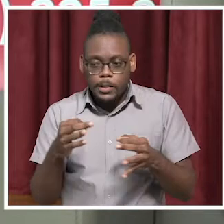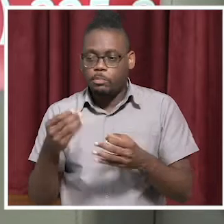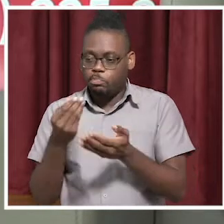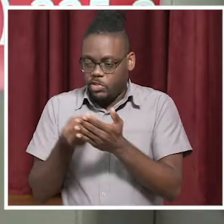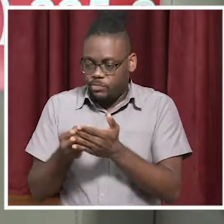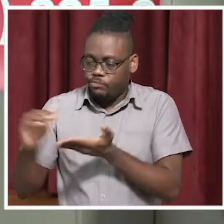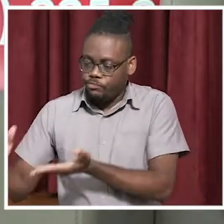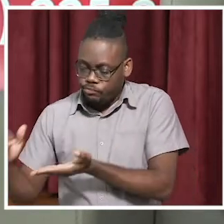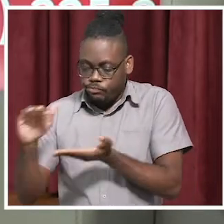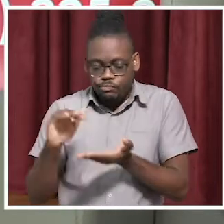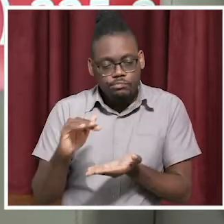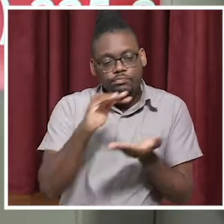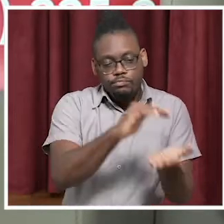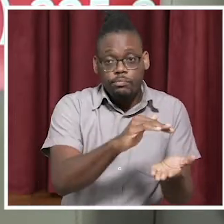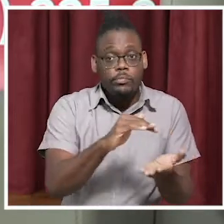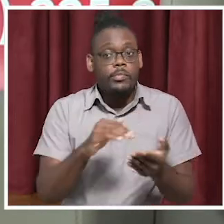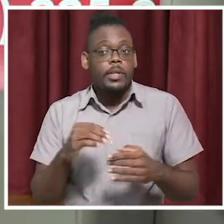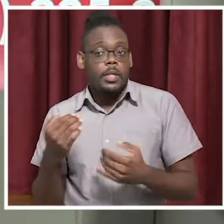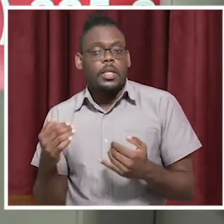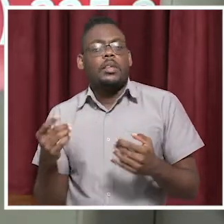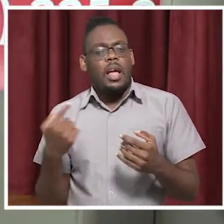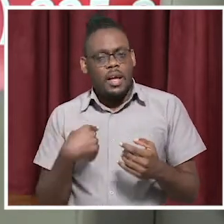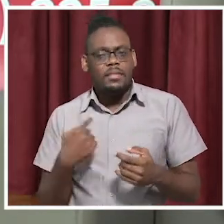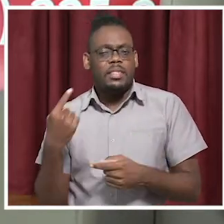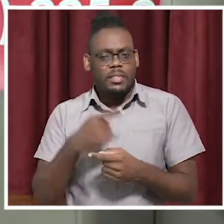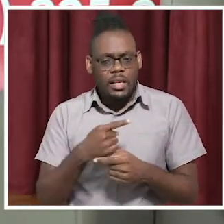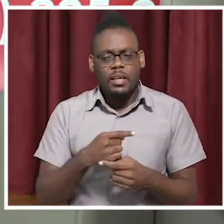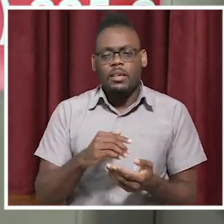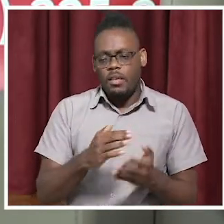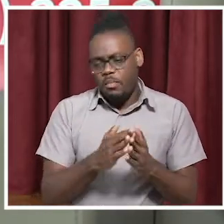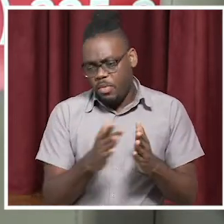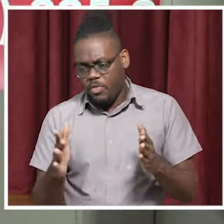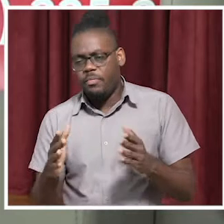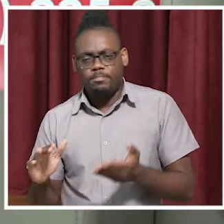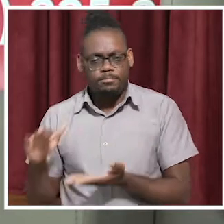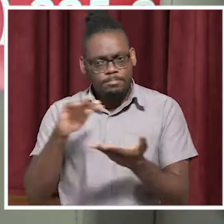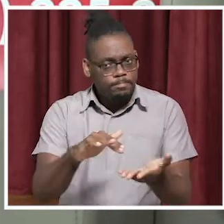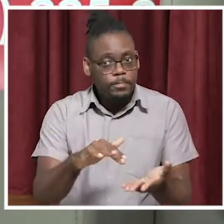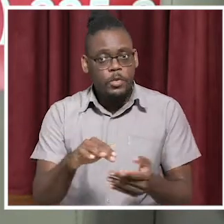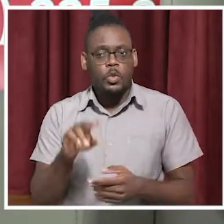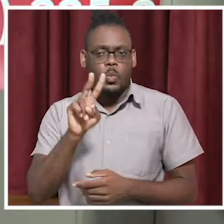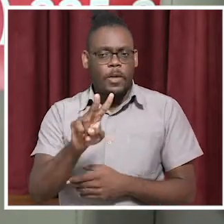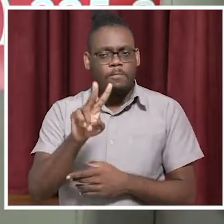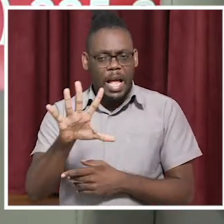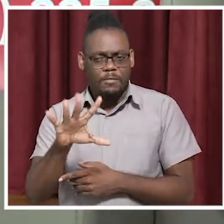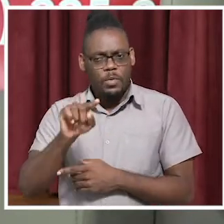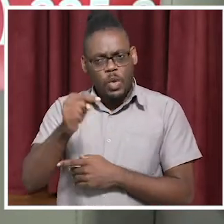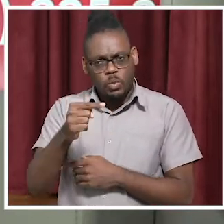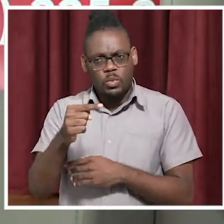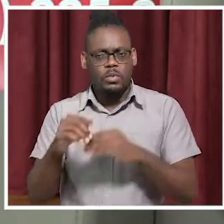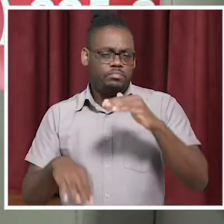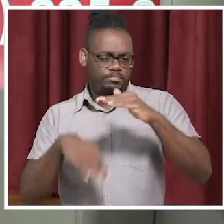Right. So those are valued up to $25,000, as I would have mentioned. And we also have our